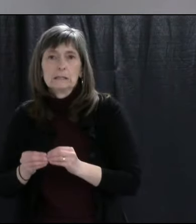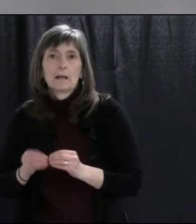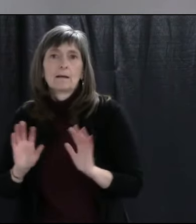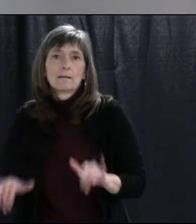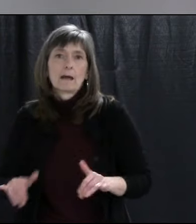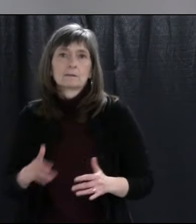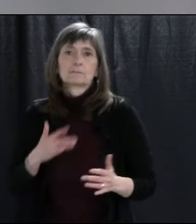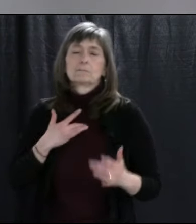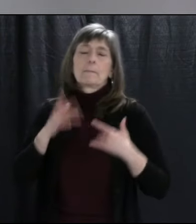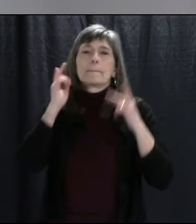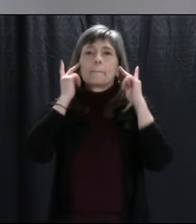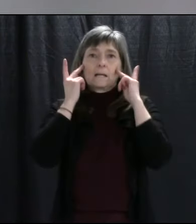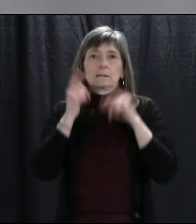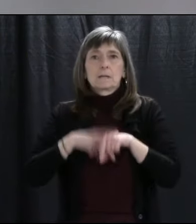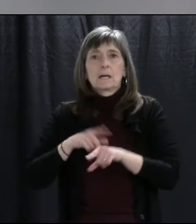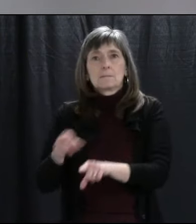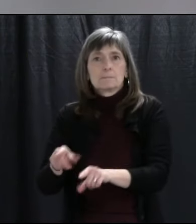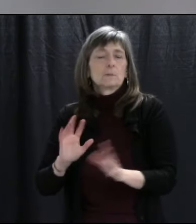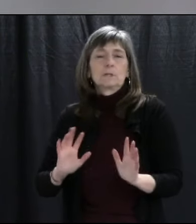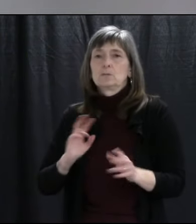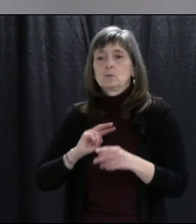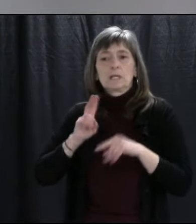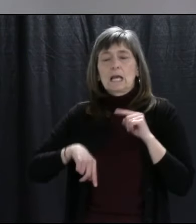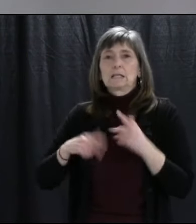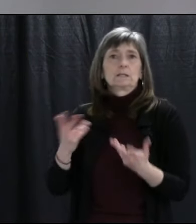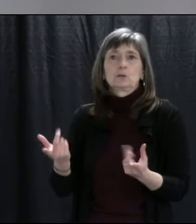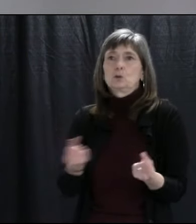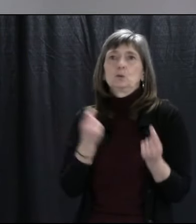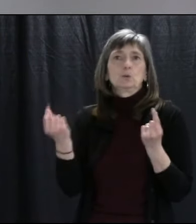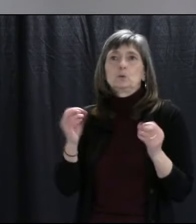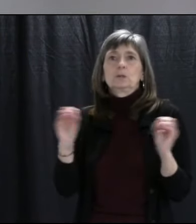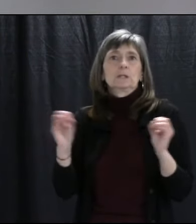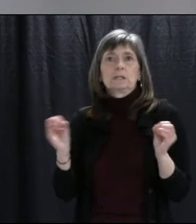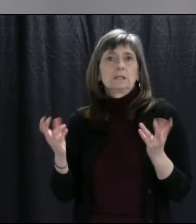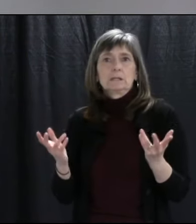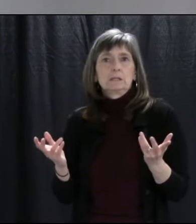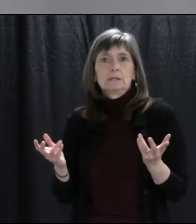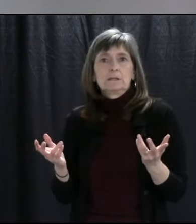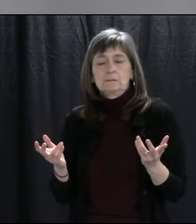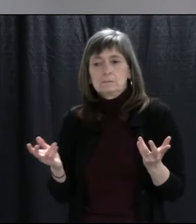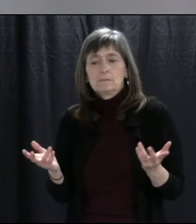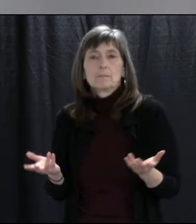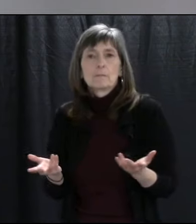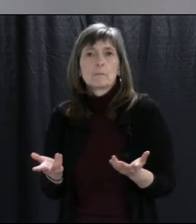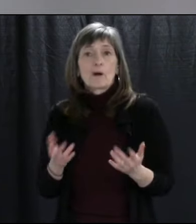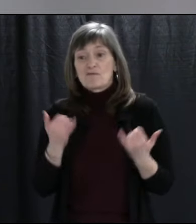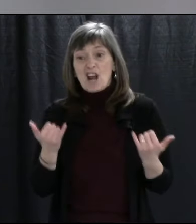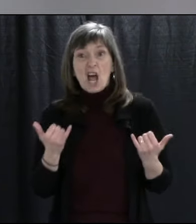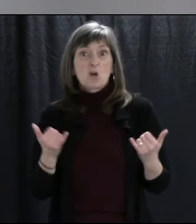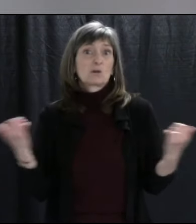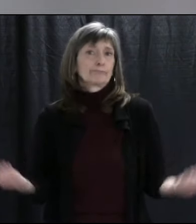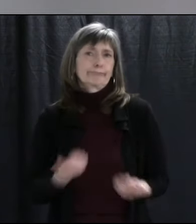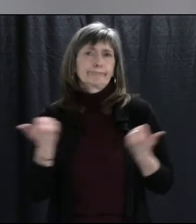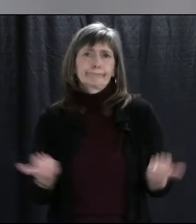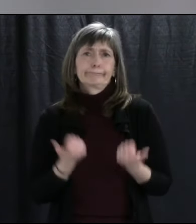would suggest that we are in a position where we will have the resources to sustain this.